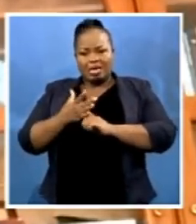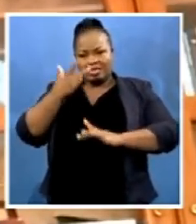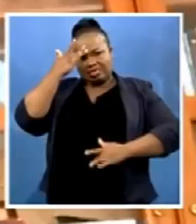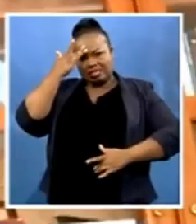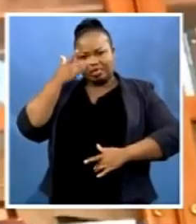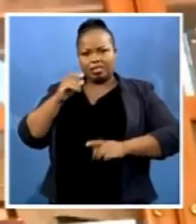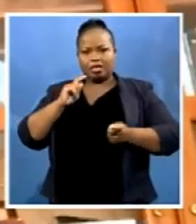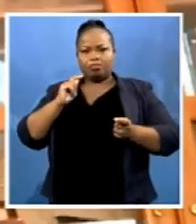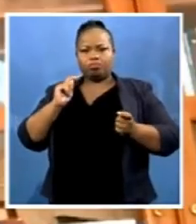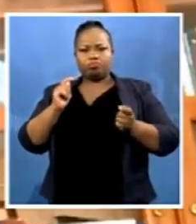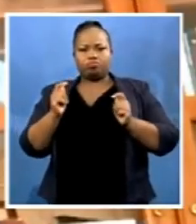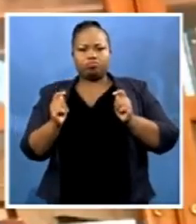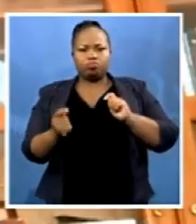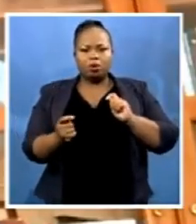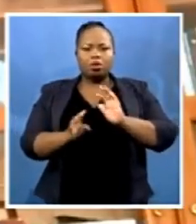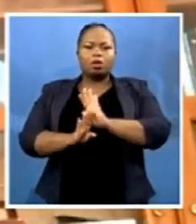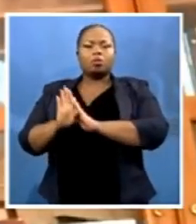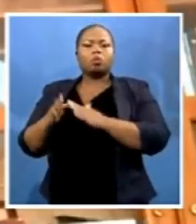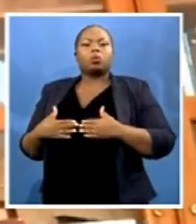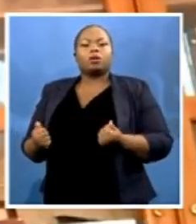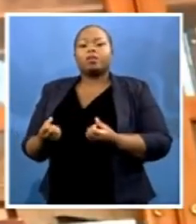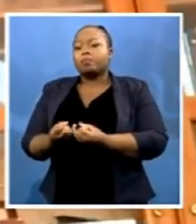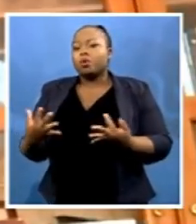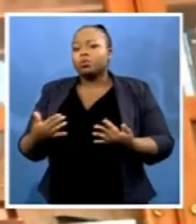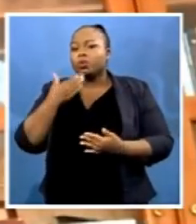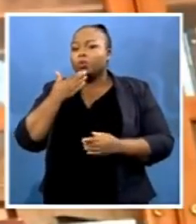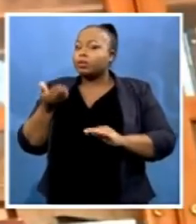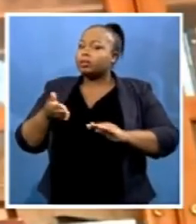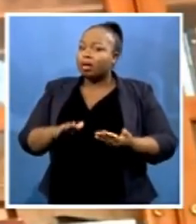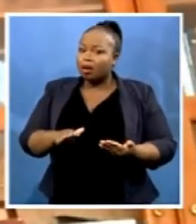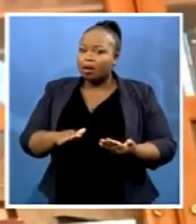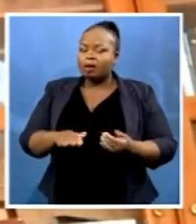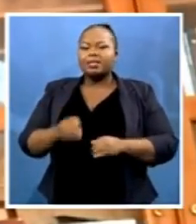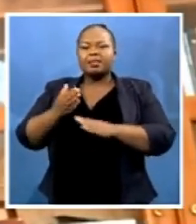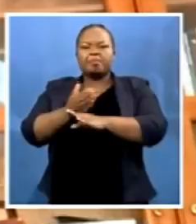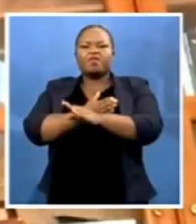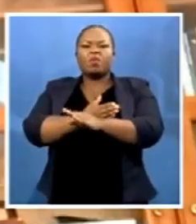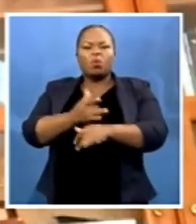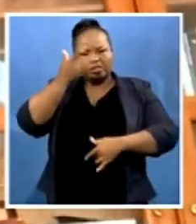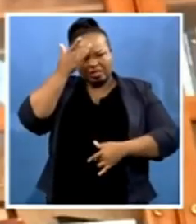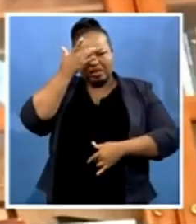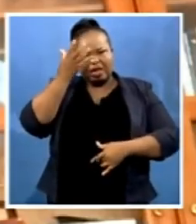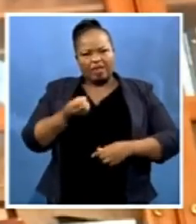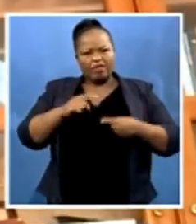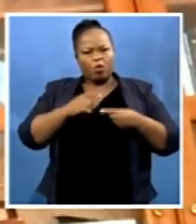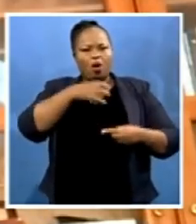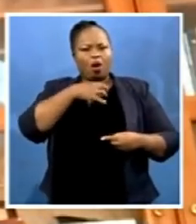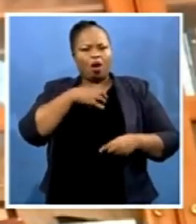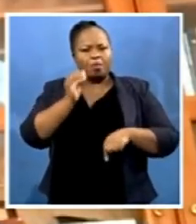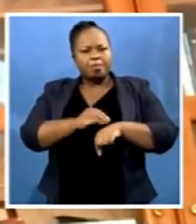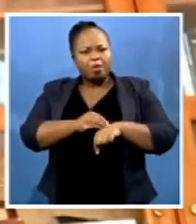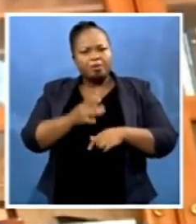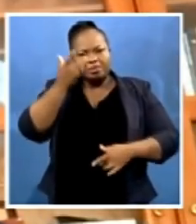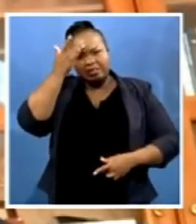the patients who have succumbed have got comorbidities, underlying cardiovascular diseases, pulmonary diseases, renal